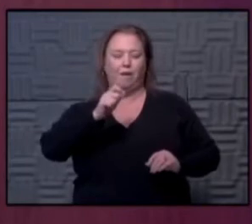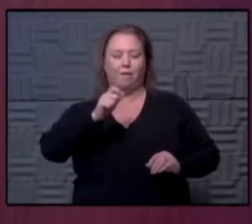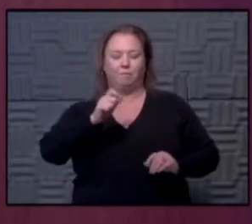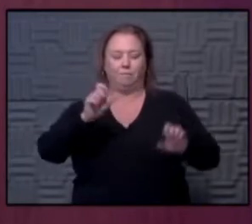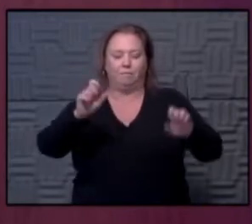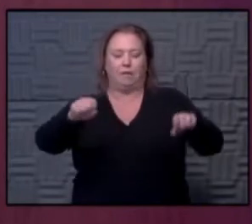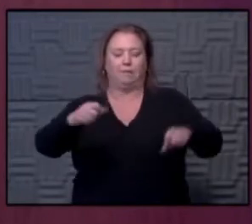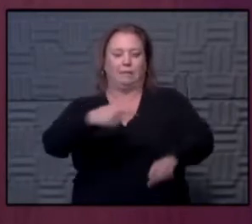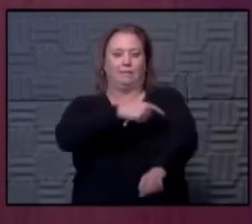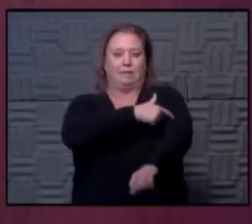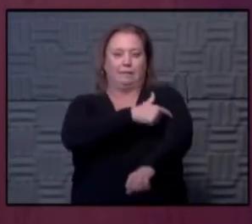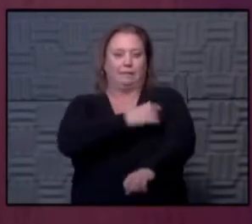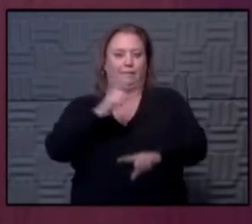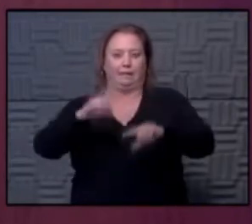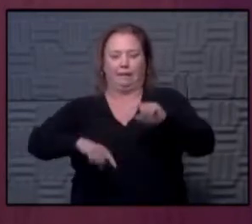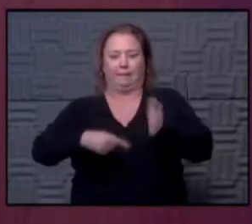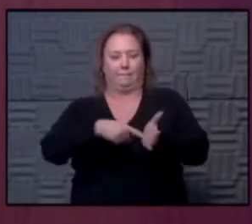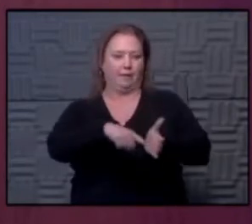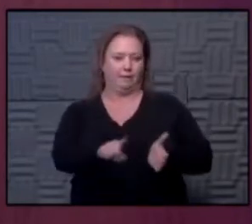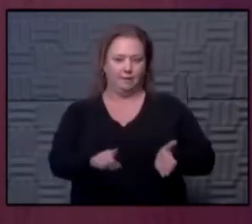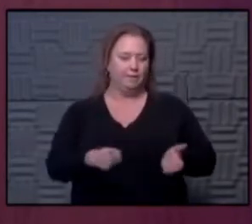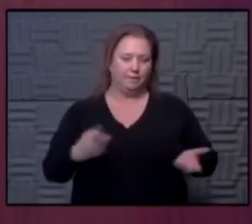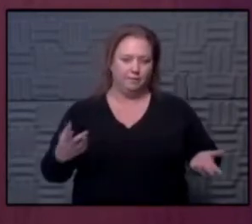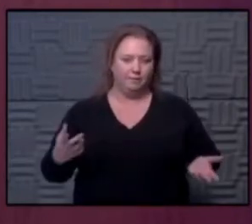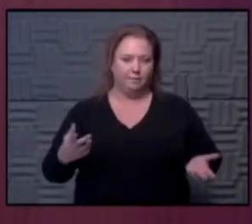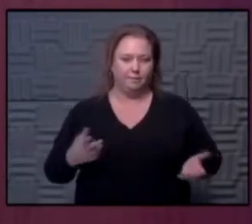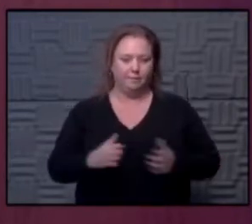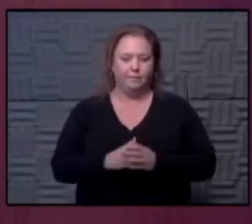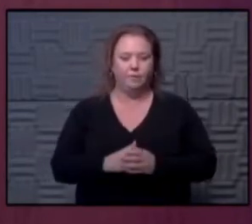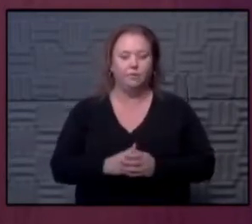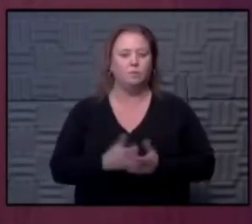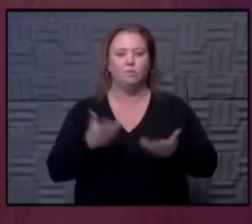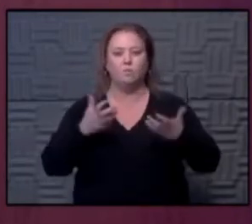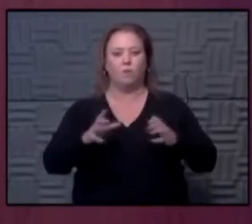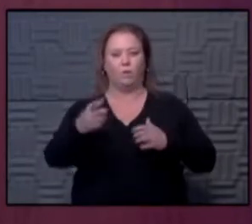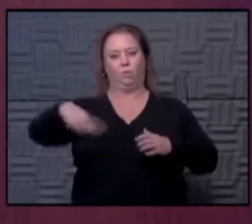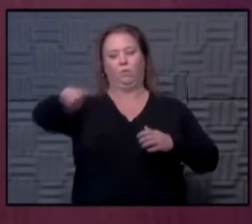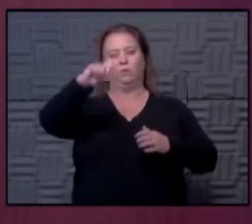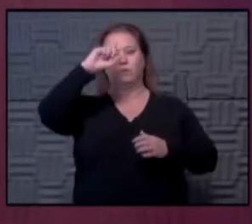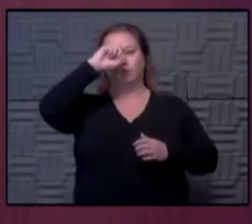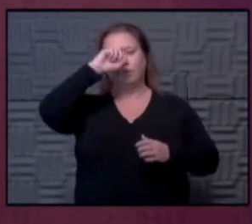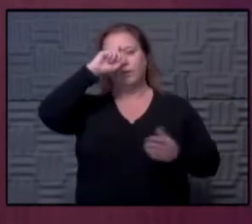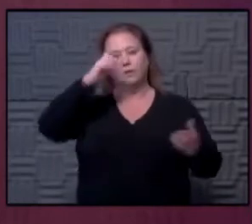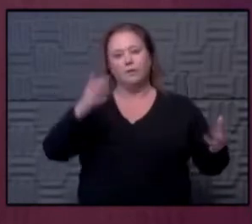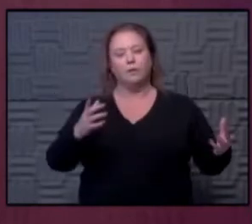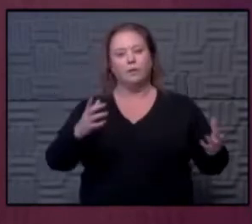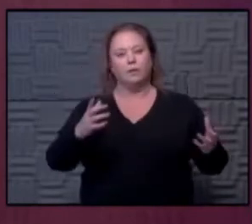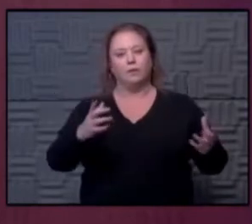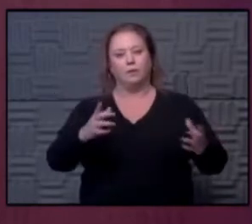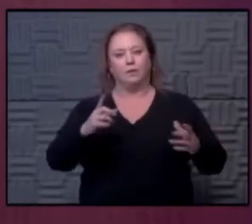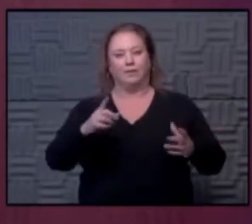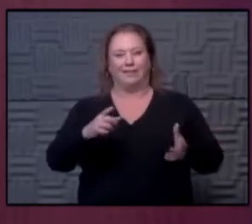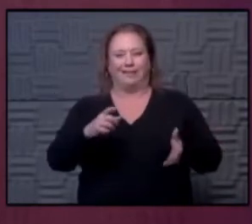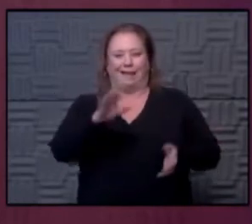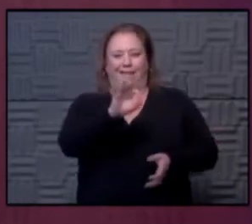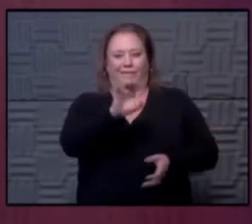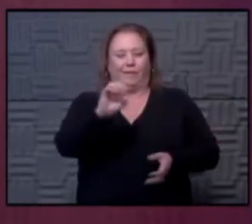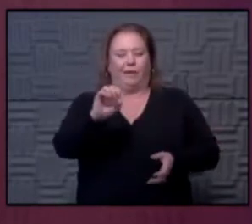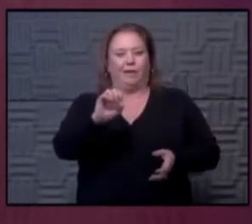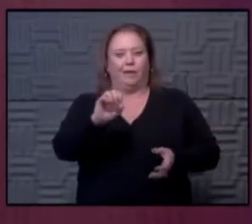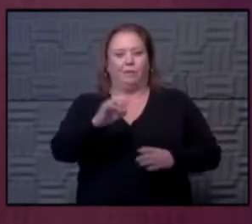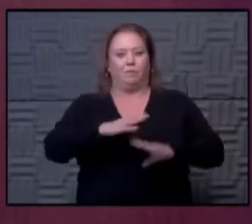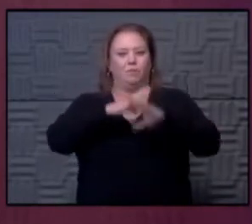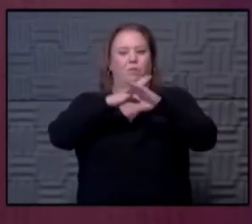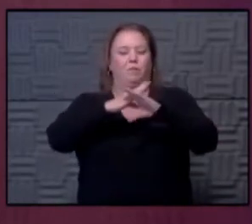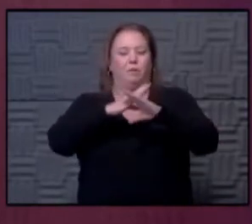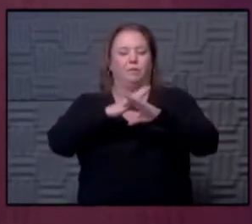to pay the administration fee. So we don't want anyone to think that modest administration fee would get in the way of them